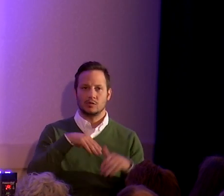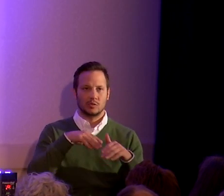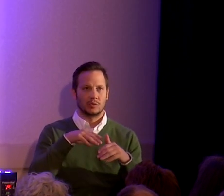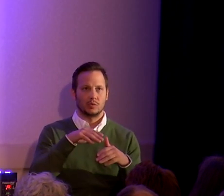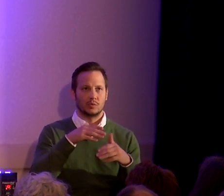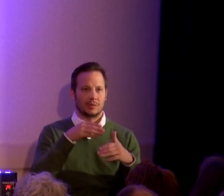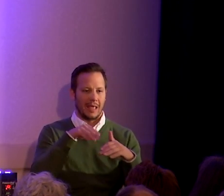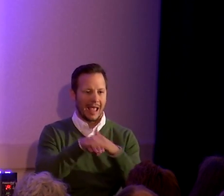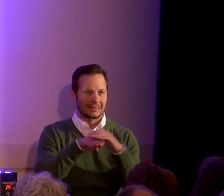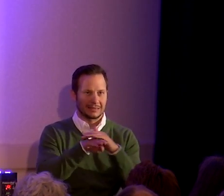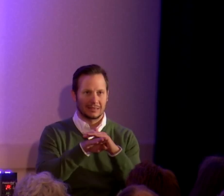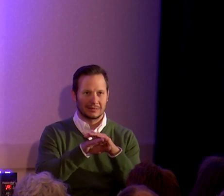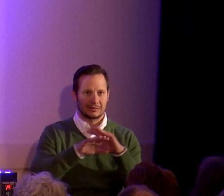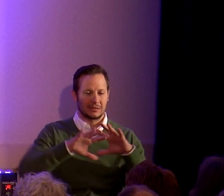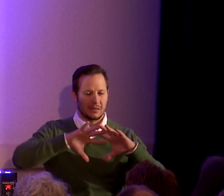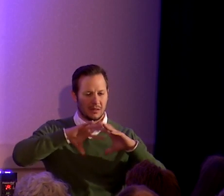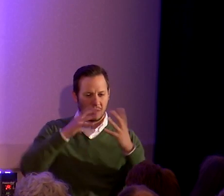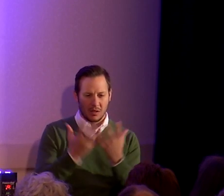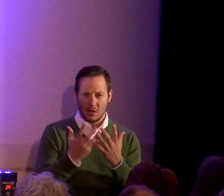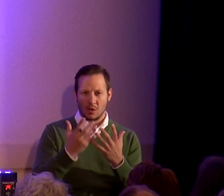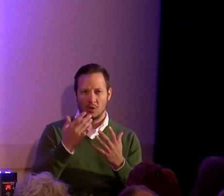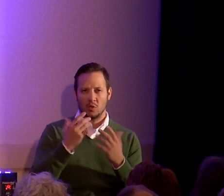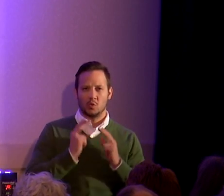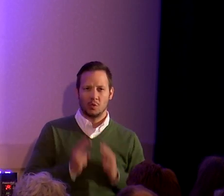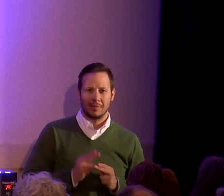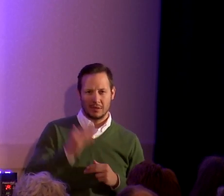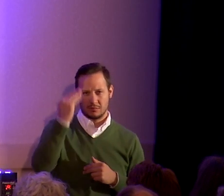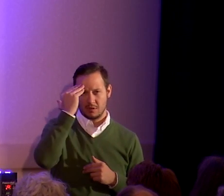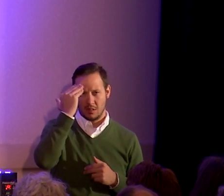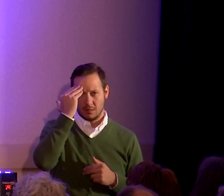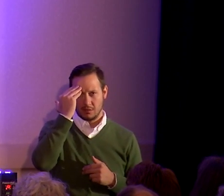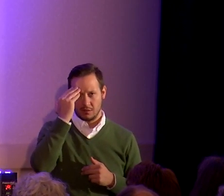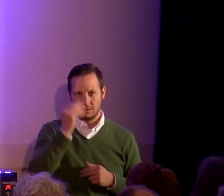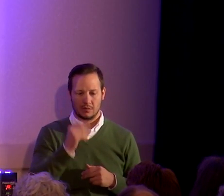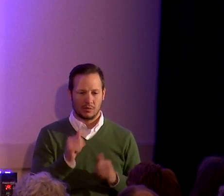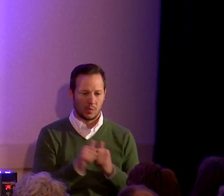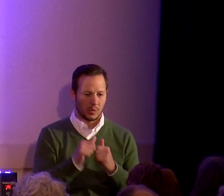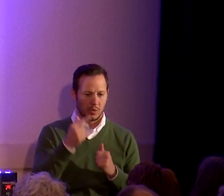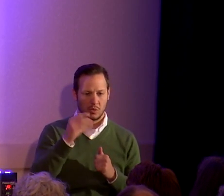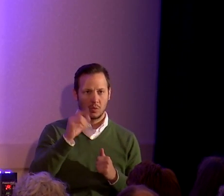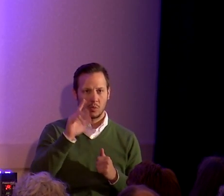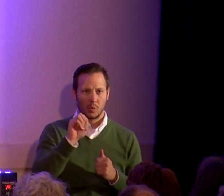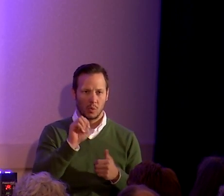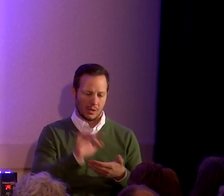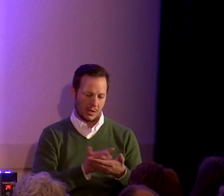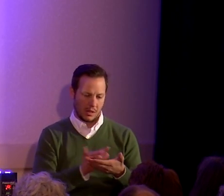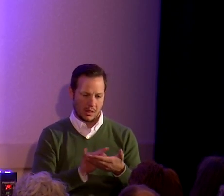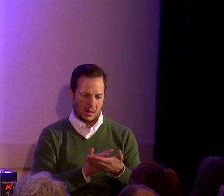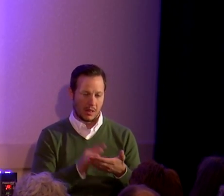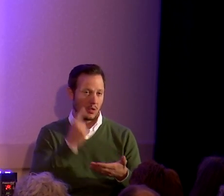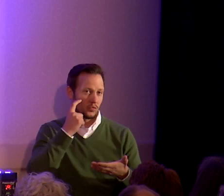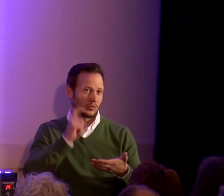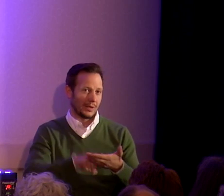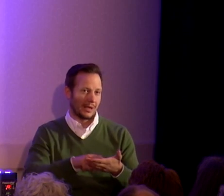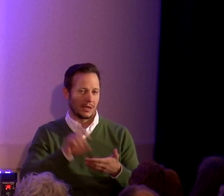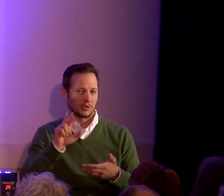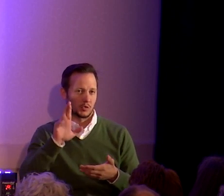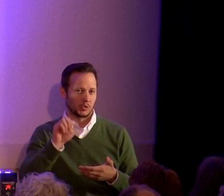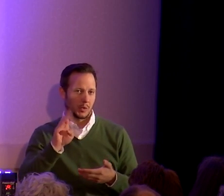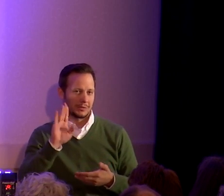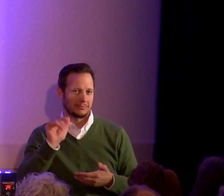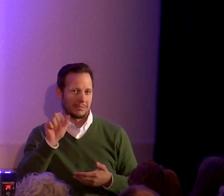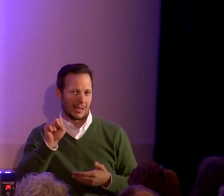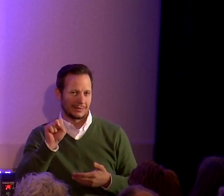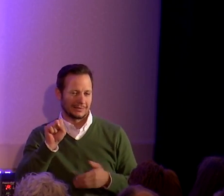the entire store of human knowledge, if I can run an optimized Google search and recognize source bias, no one thinks about